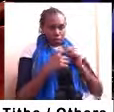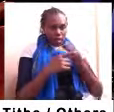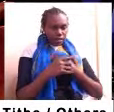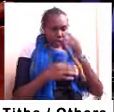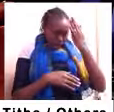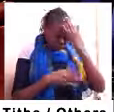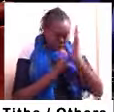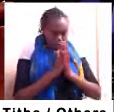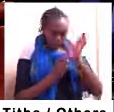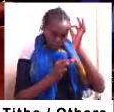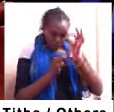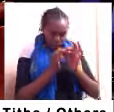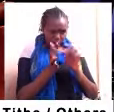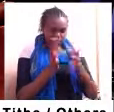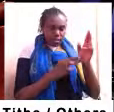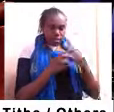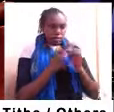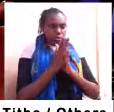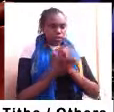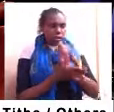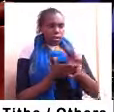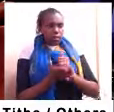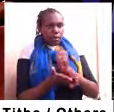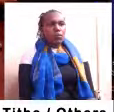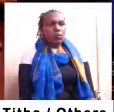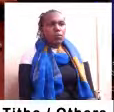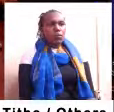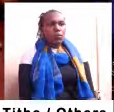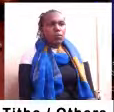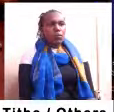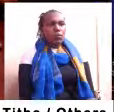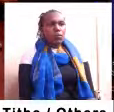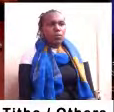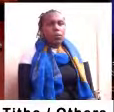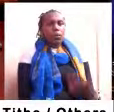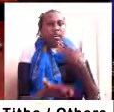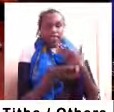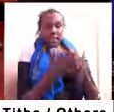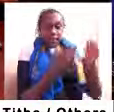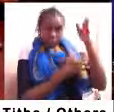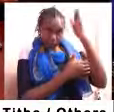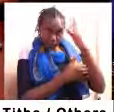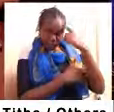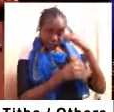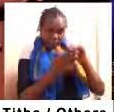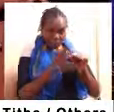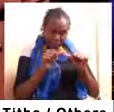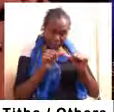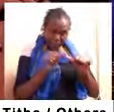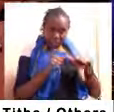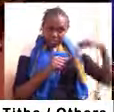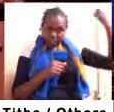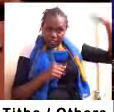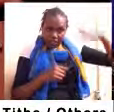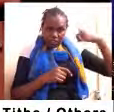And this is our humble prayer of faith in Jesus' name. Amen. But for that continuous revelation of his word, and